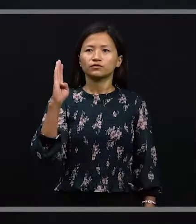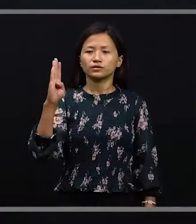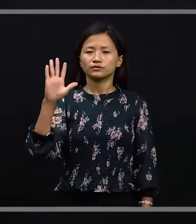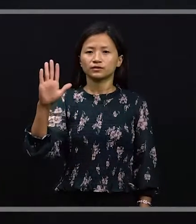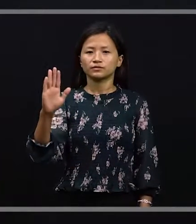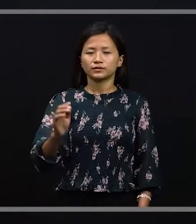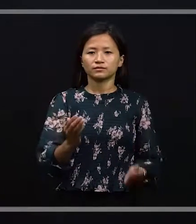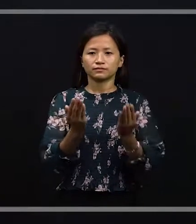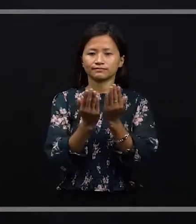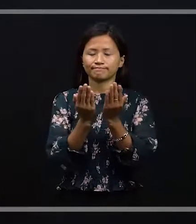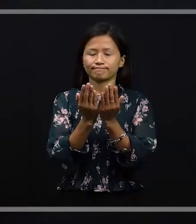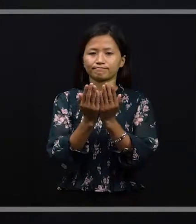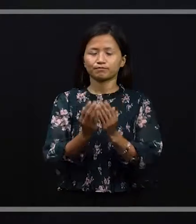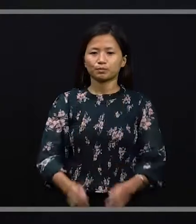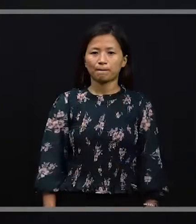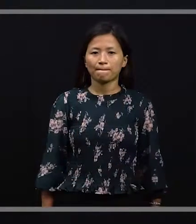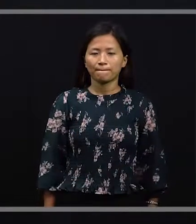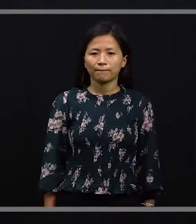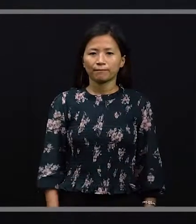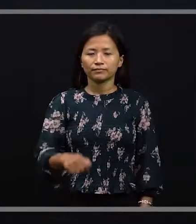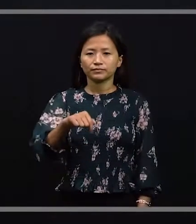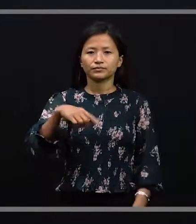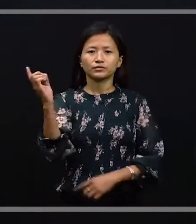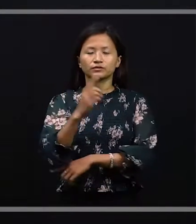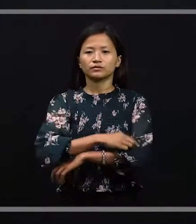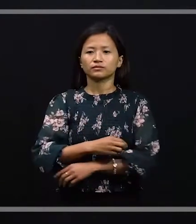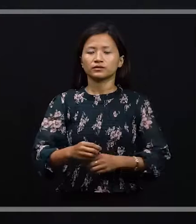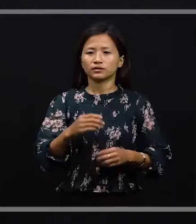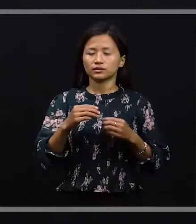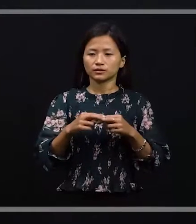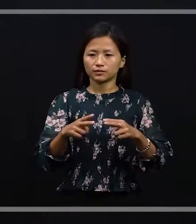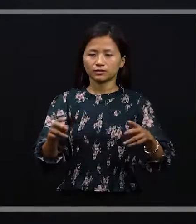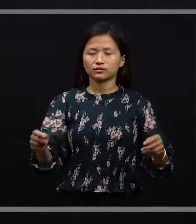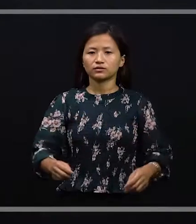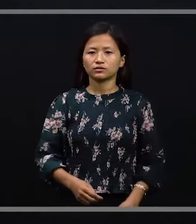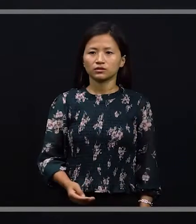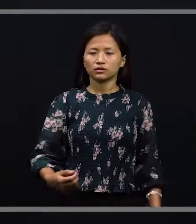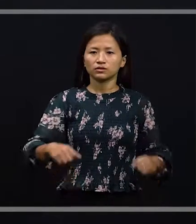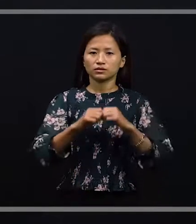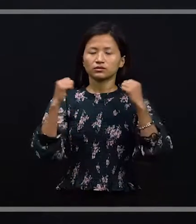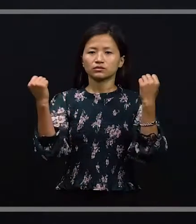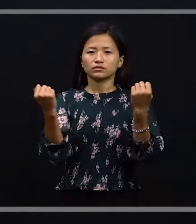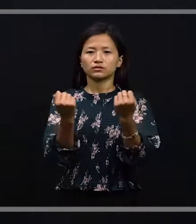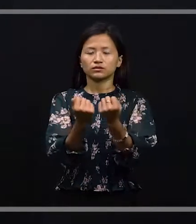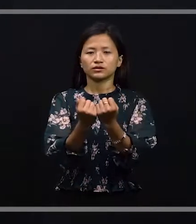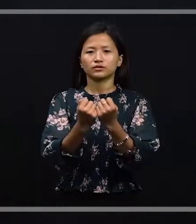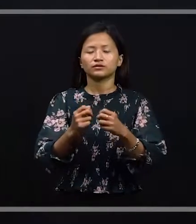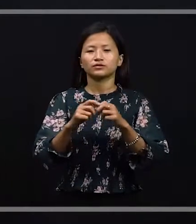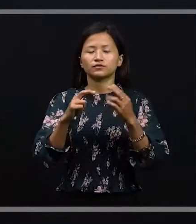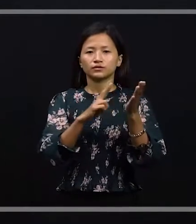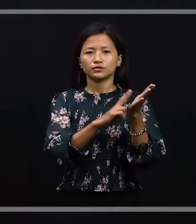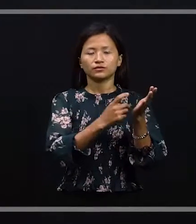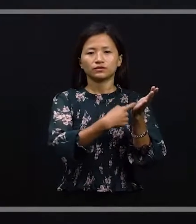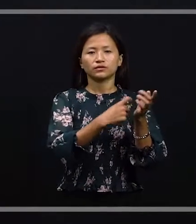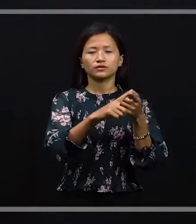from the textbook. So here, today I'm going to explain on the social reformers, the Indian caste